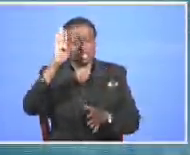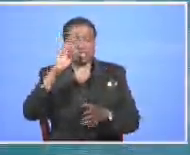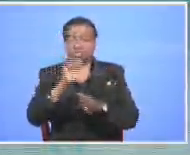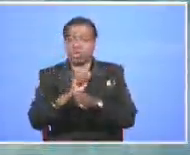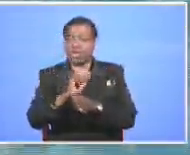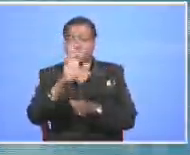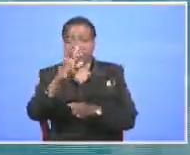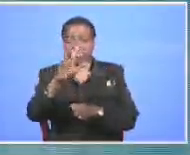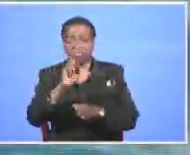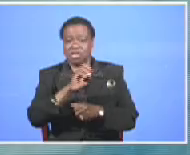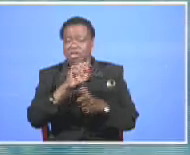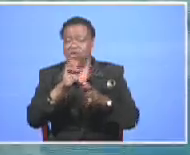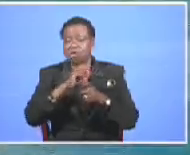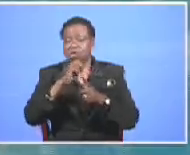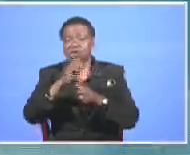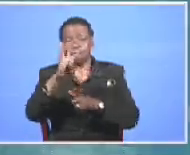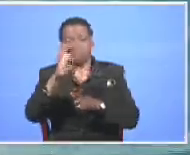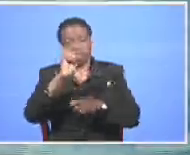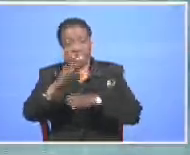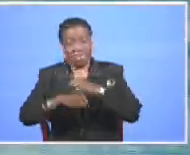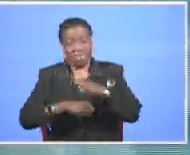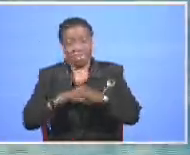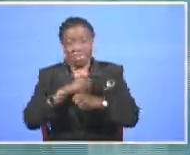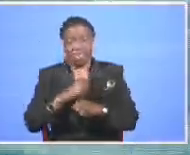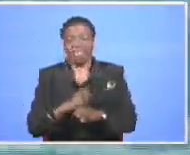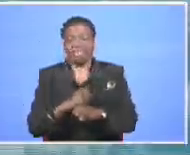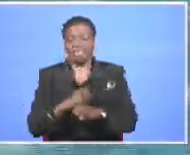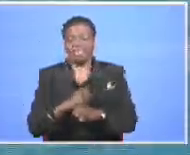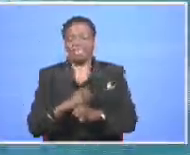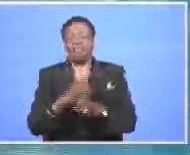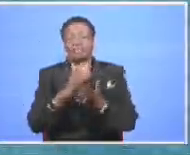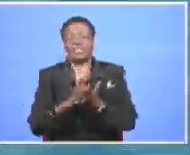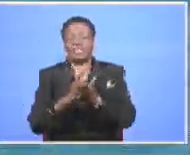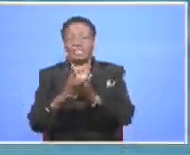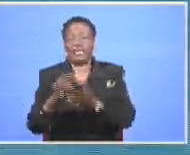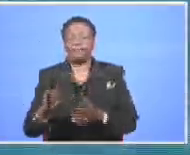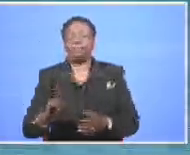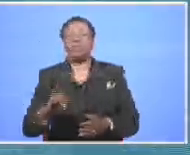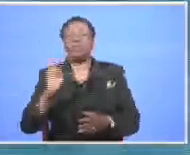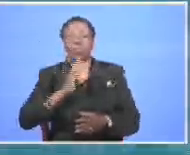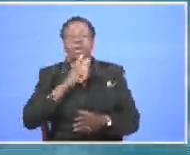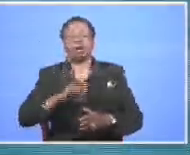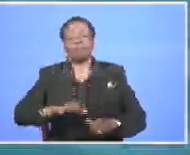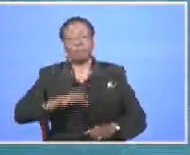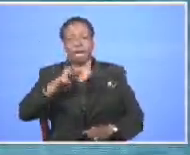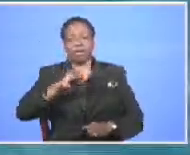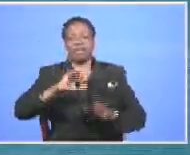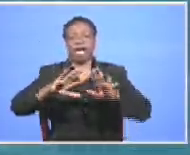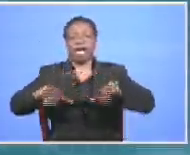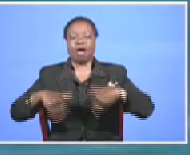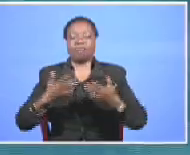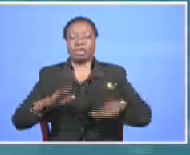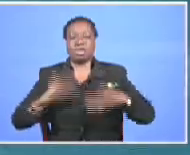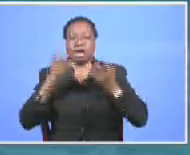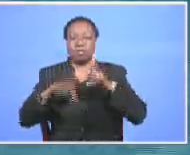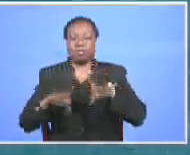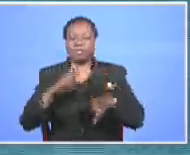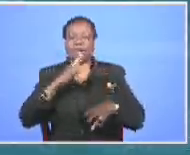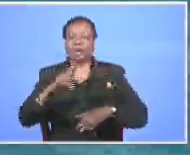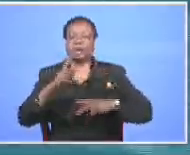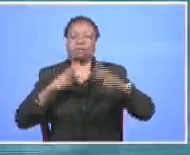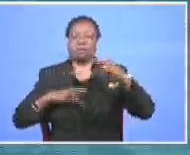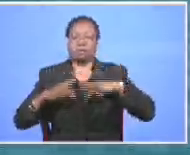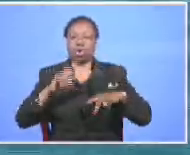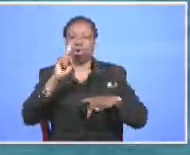for them just to be in the running and be consistent like this, we're very proud of how they've been performing. Now, as mentioned previously, one of the races